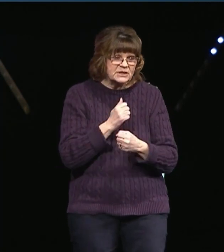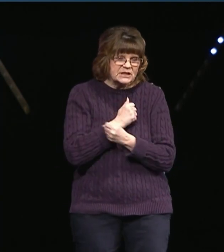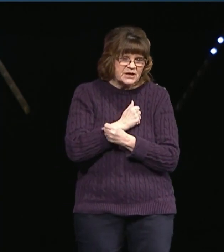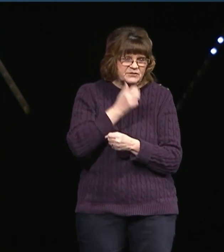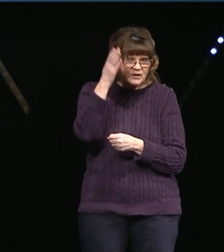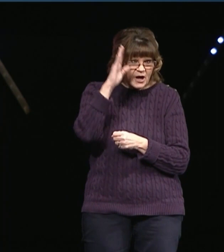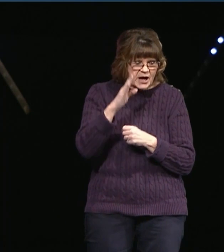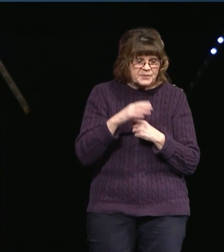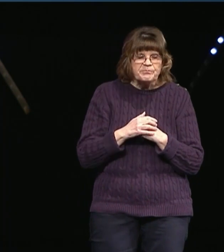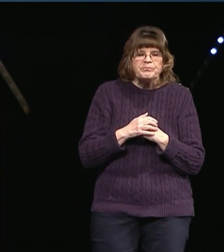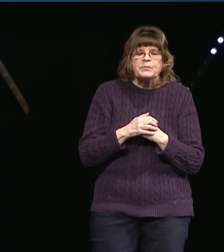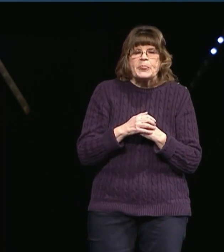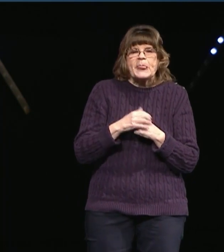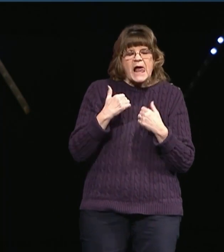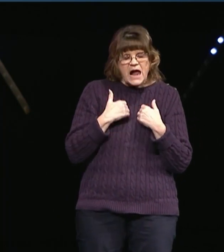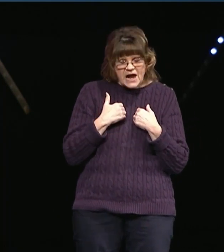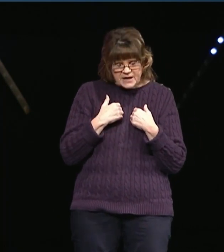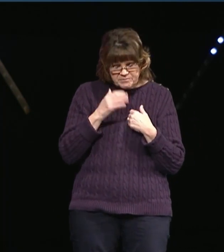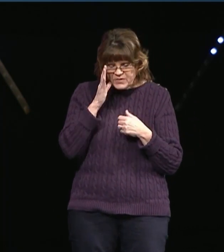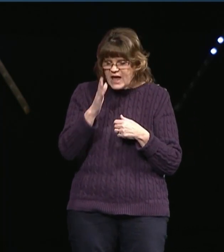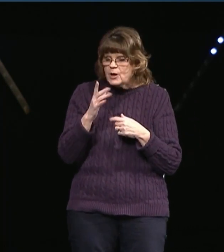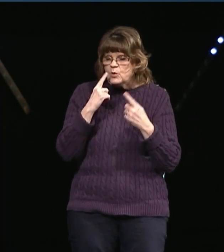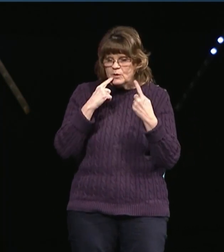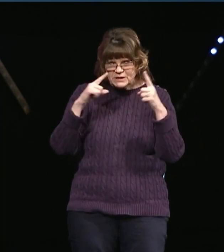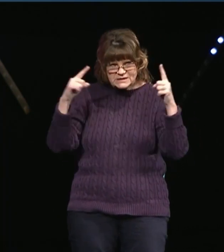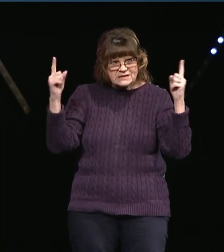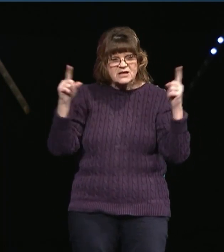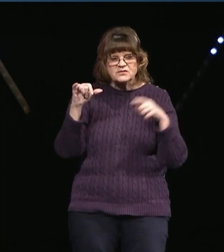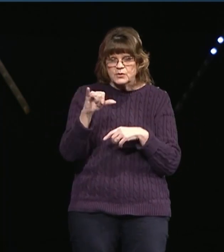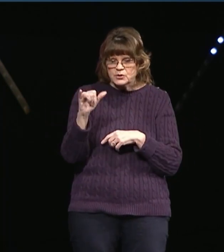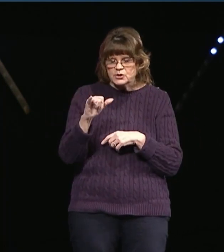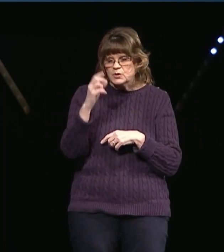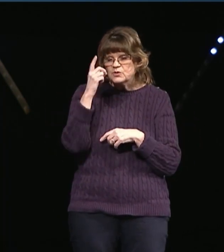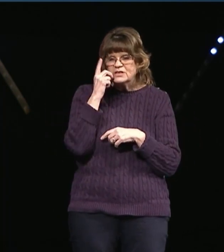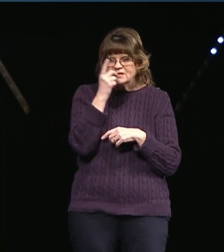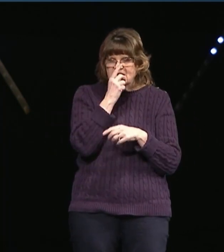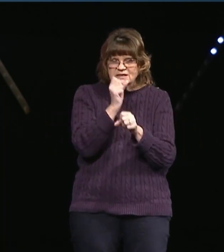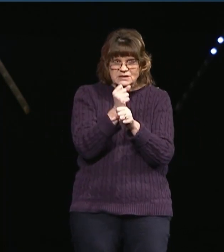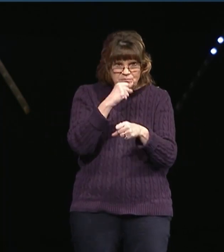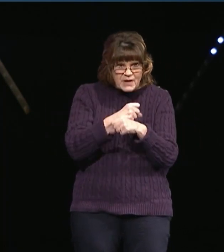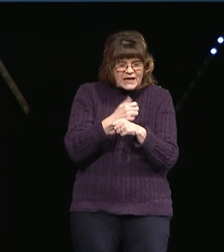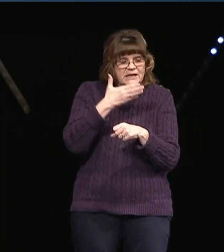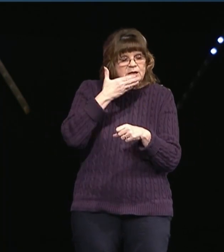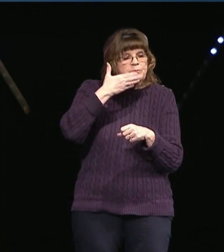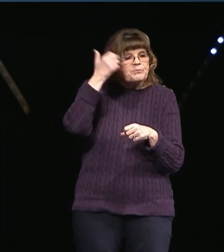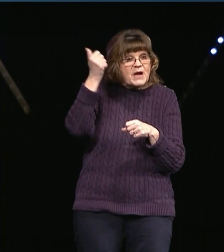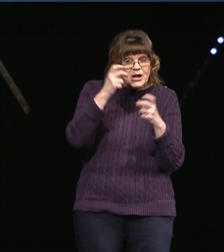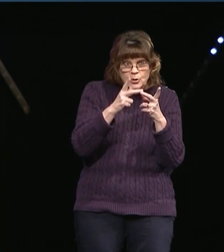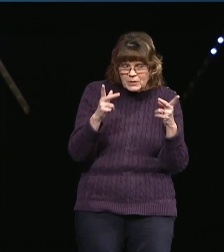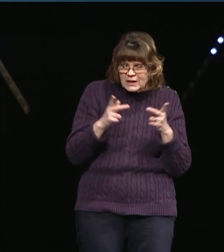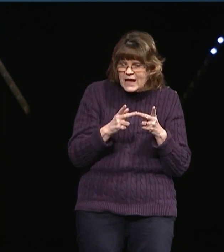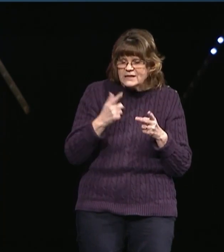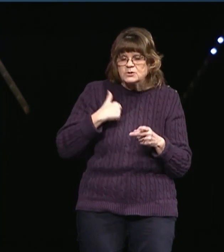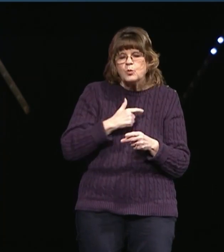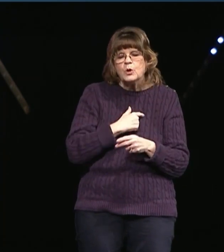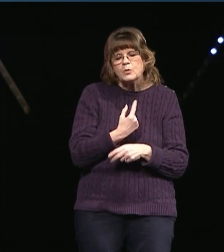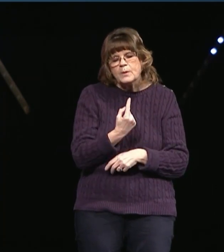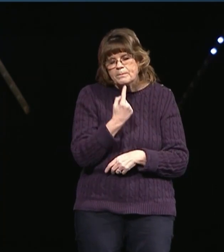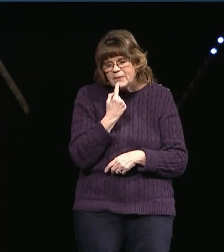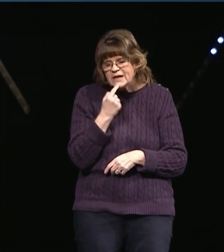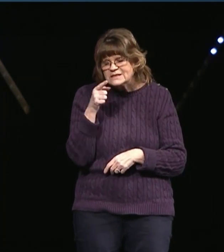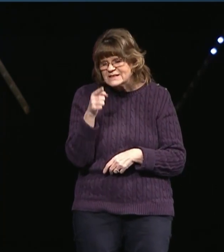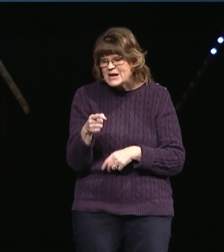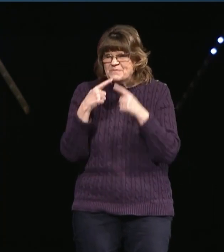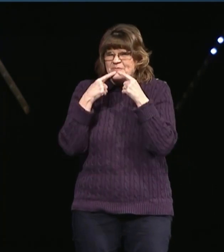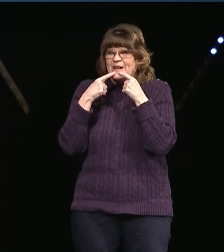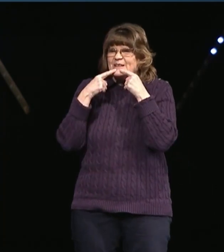I have no doubt that they will make their mark as well. Dennis made the world a better place with his presence. We will miss him, but I smile every